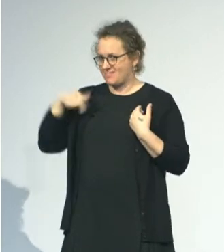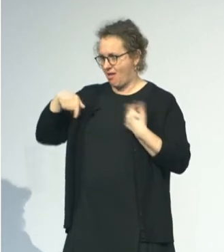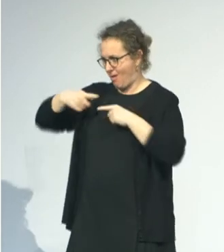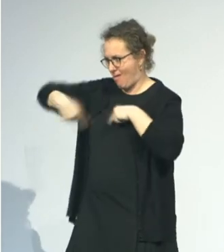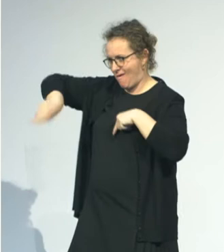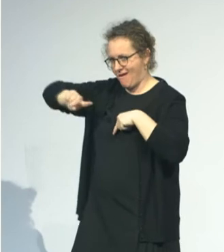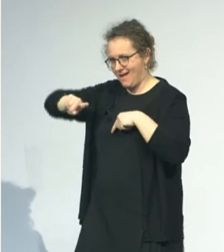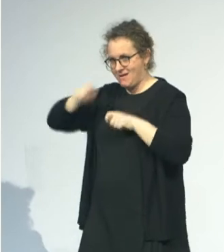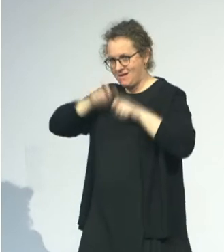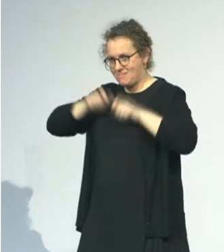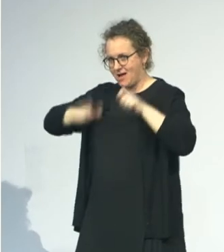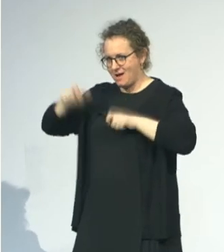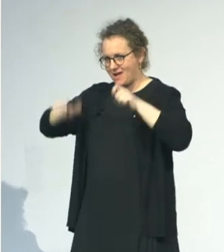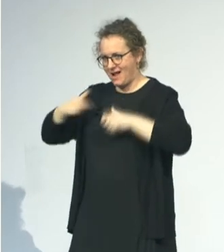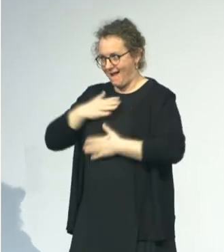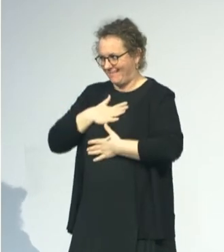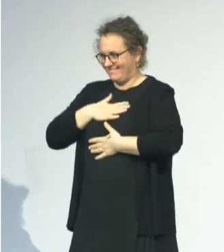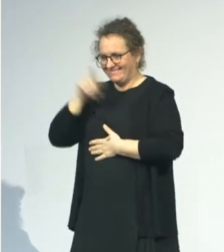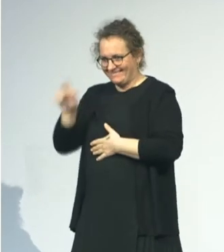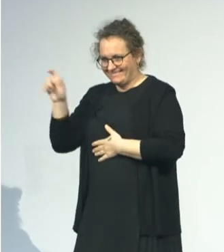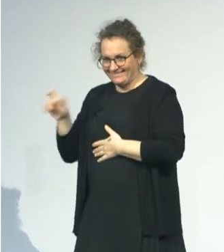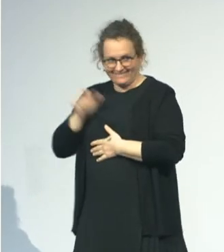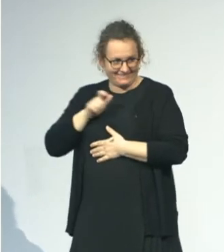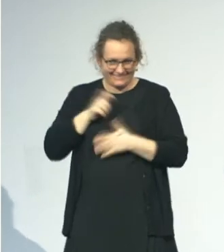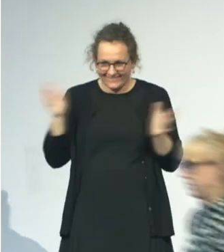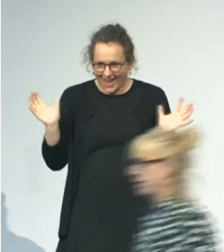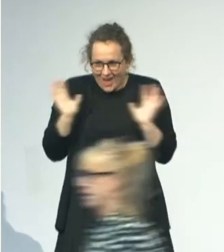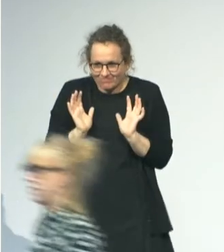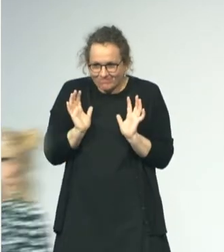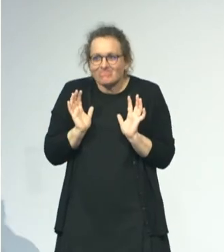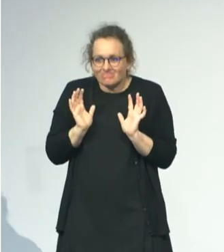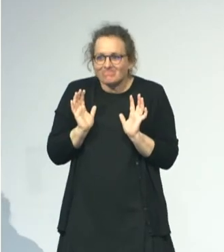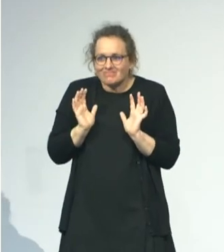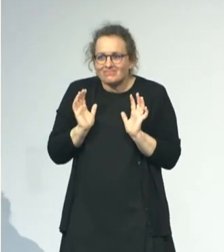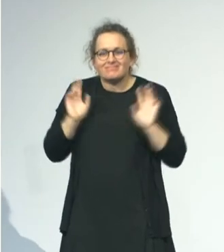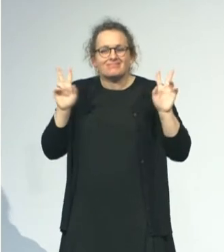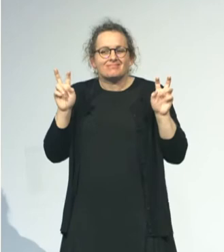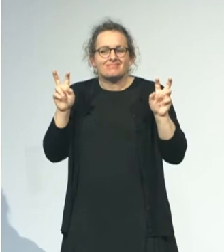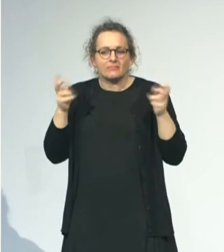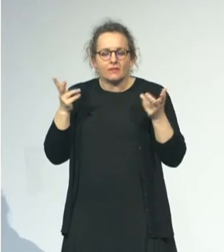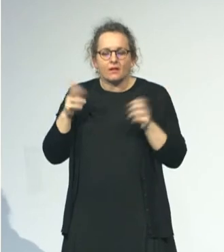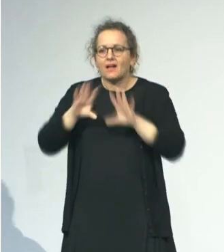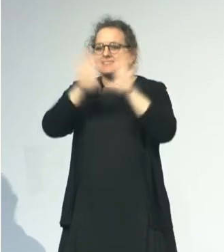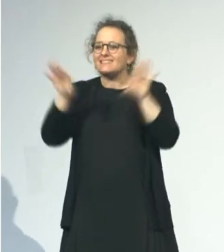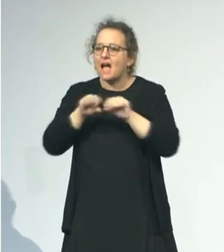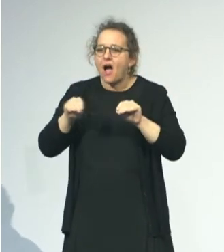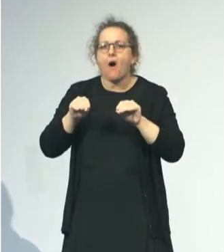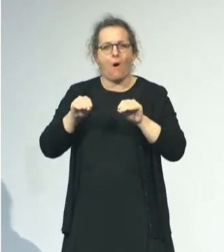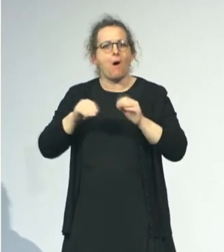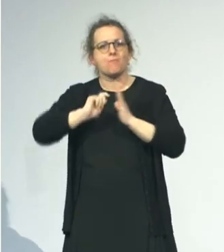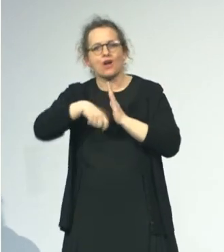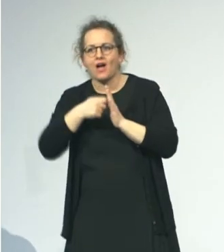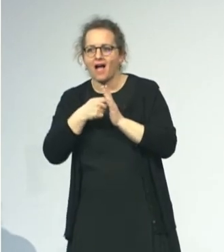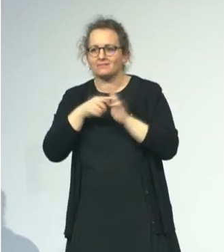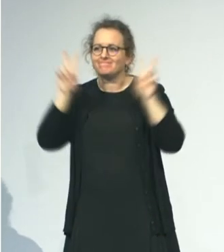favourite people within the Zero Project family. And we're going to get some fine advice from them